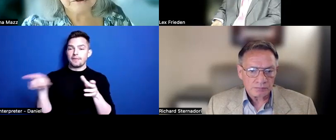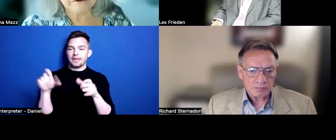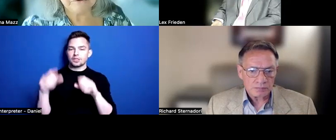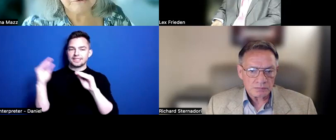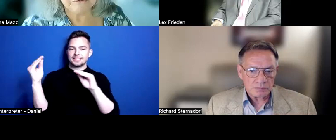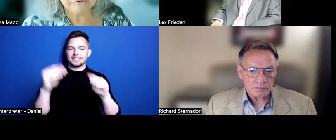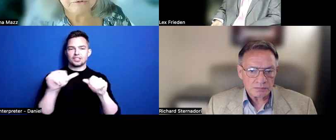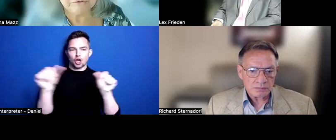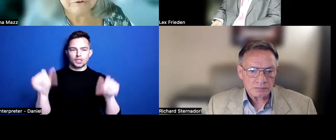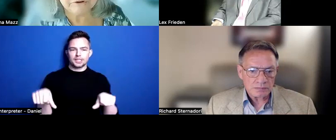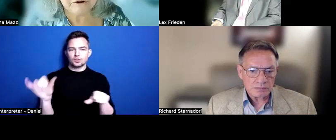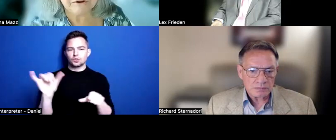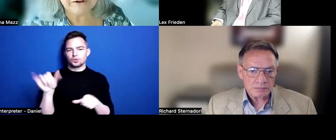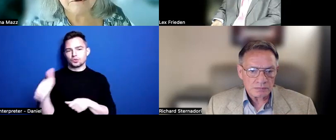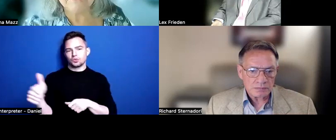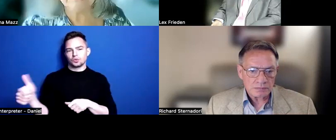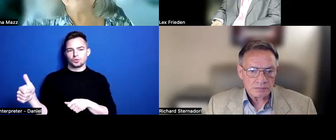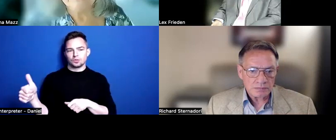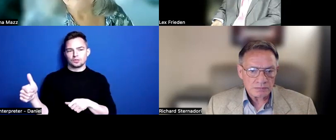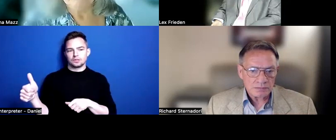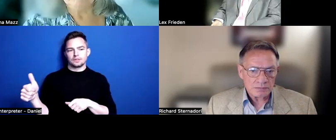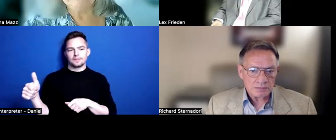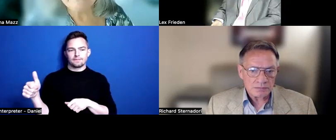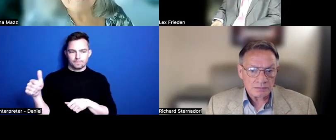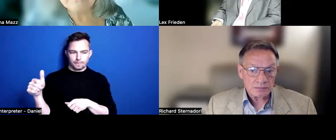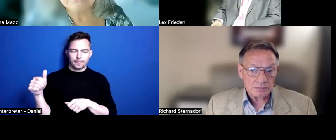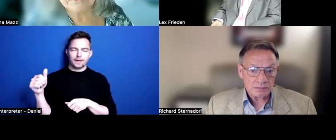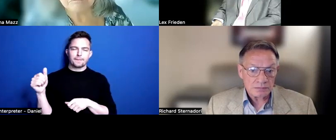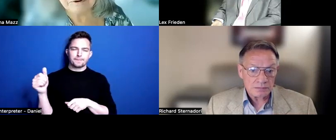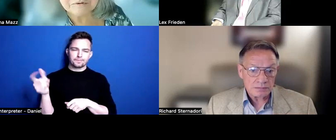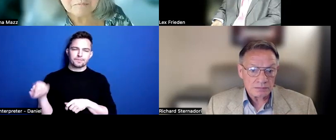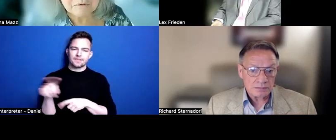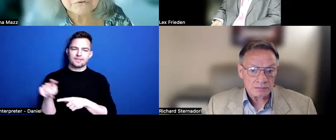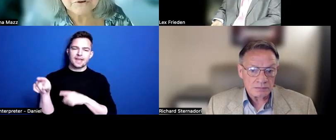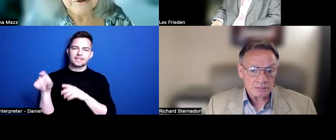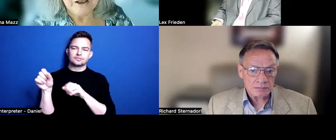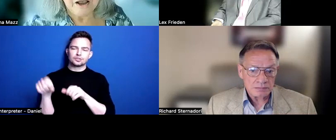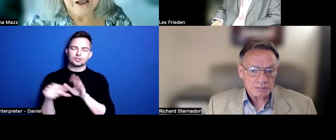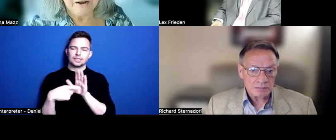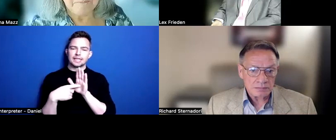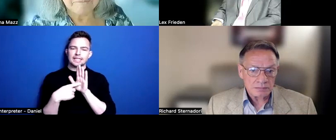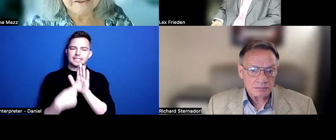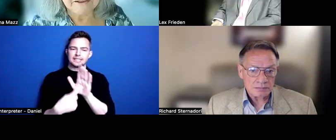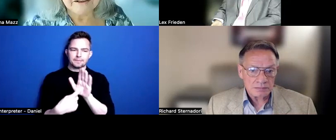who you know, can really demonstrate the principles.